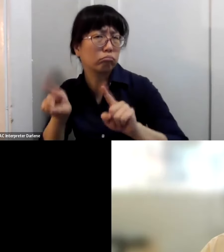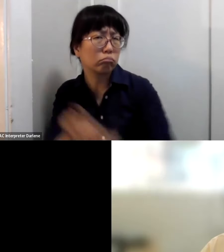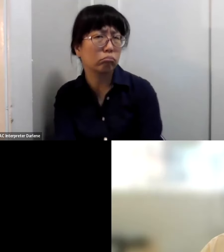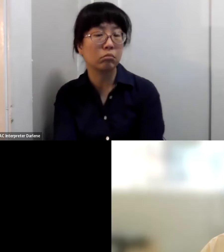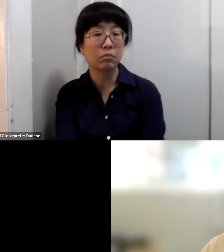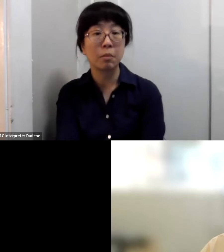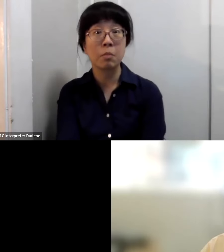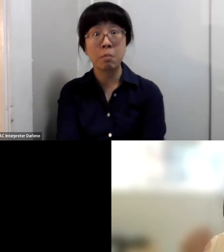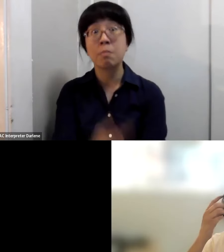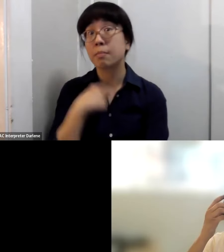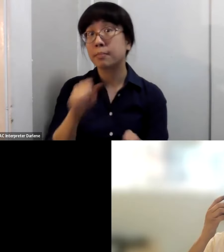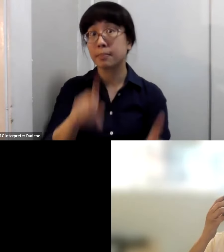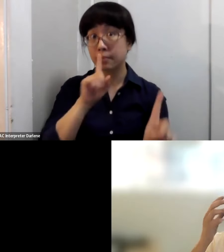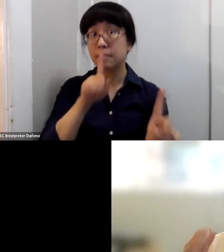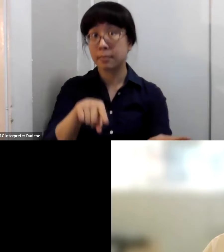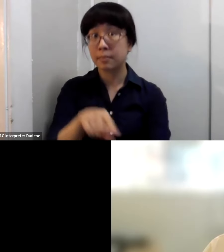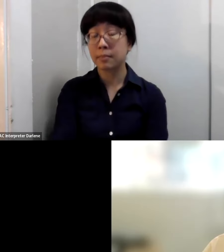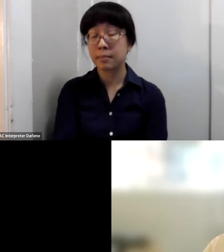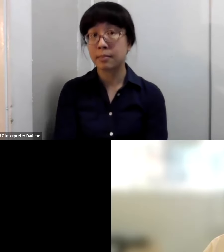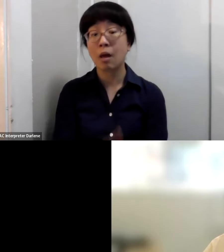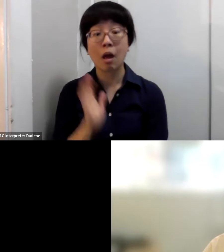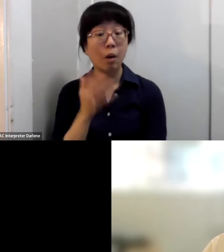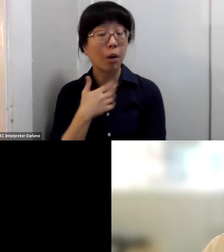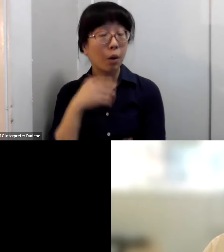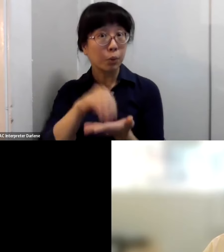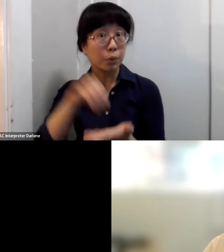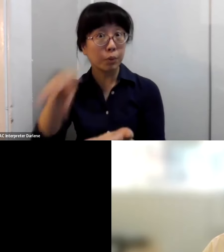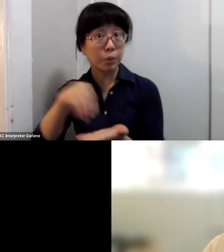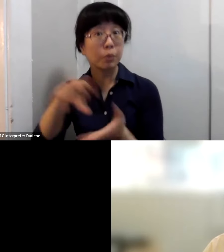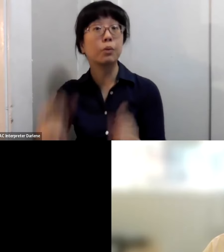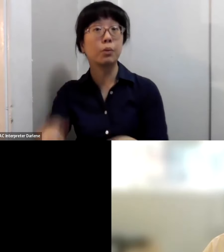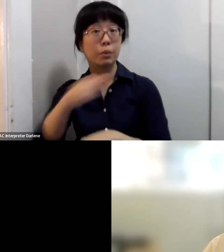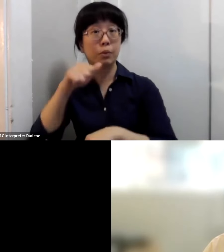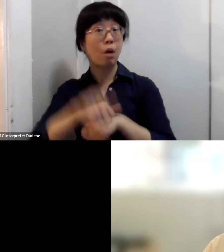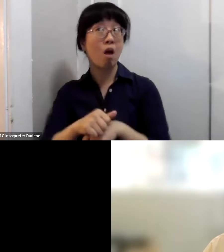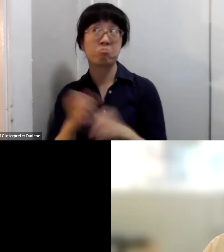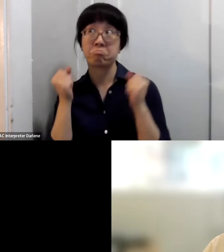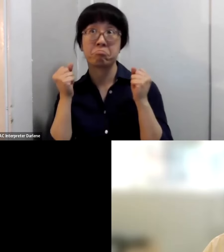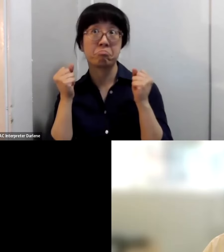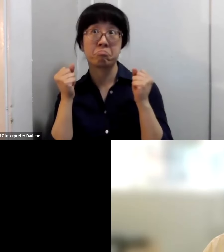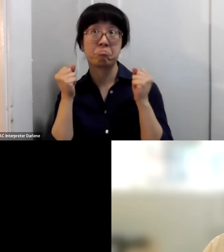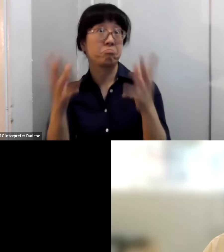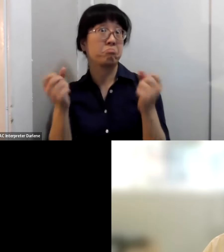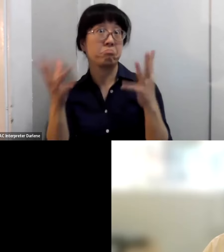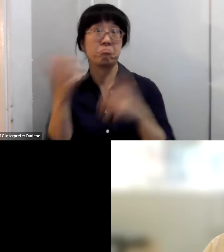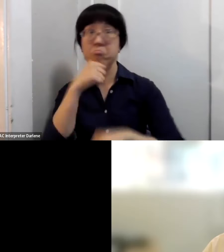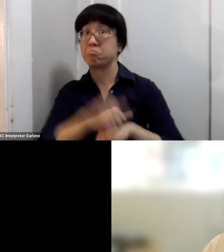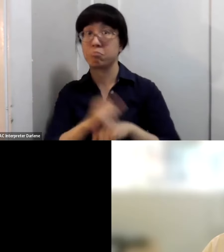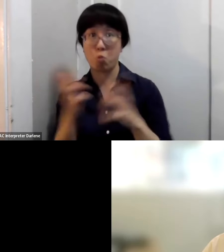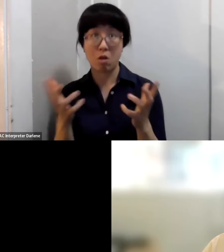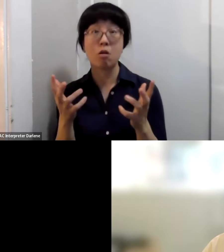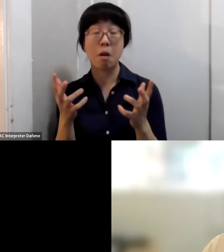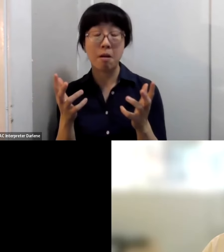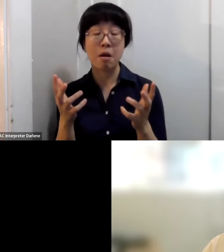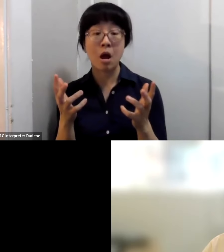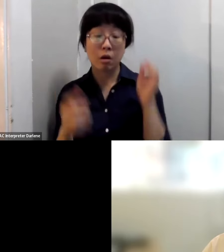I can answer that question. So our students can schedule as many appointments that they would like.